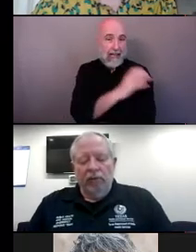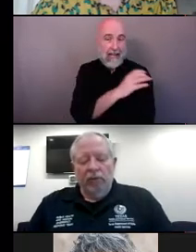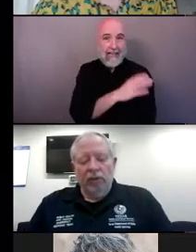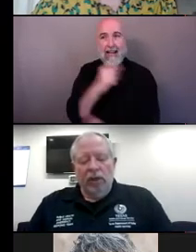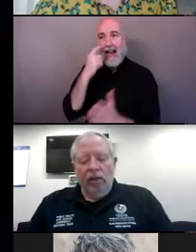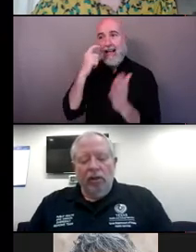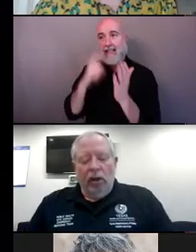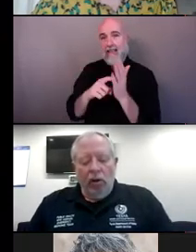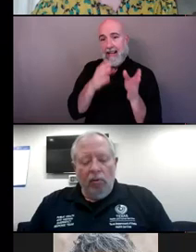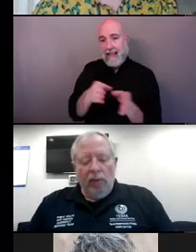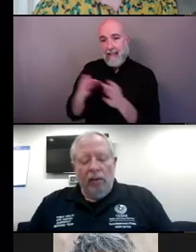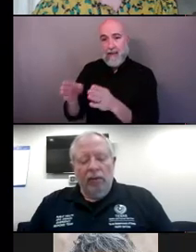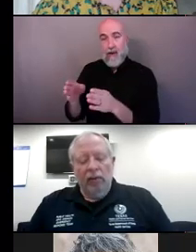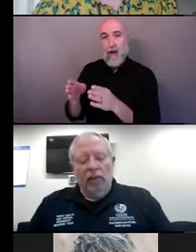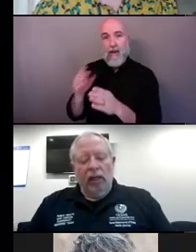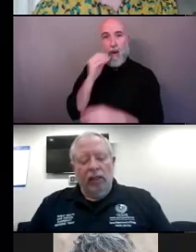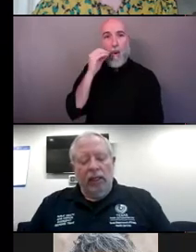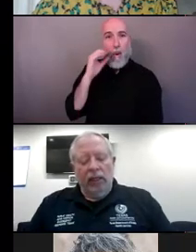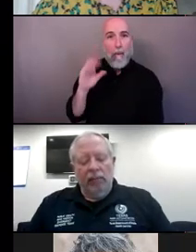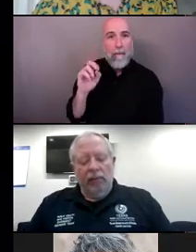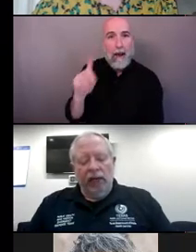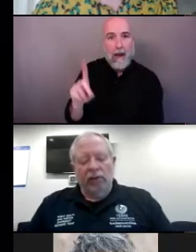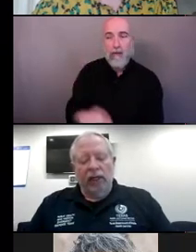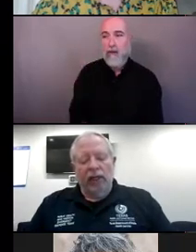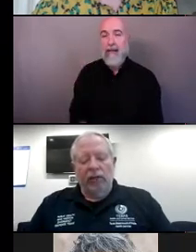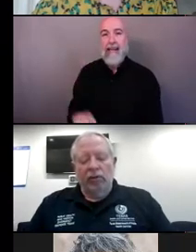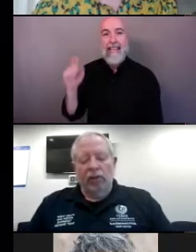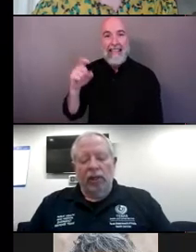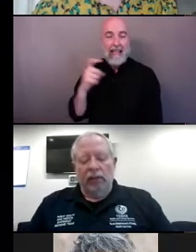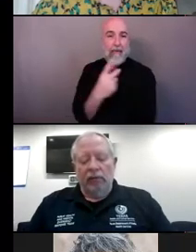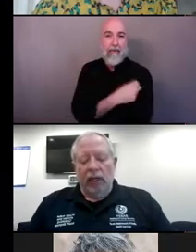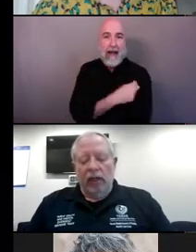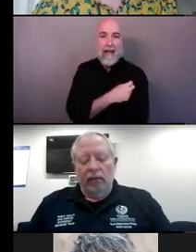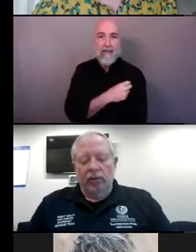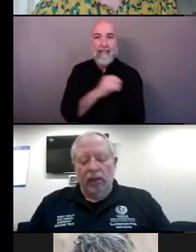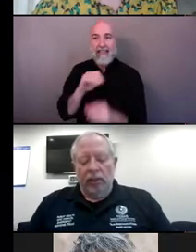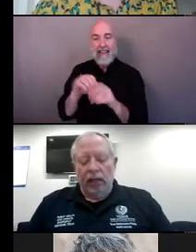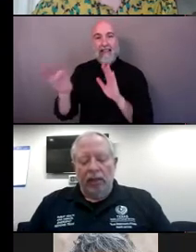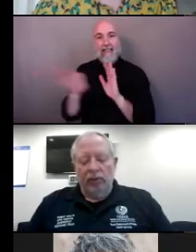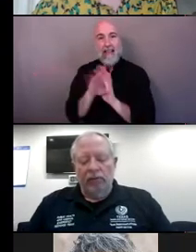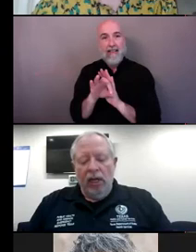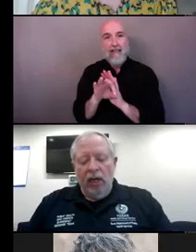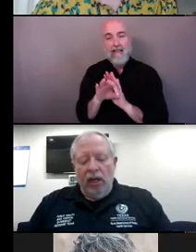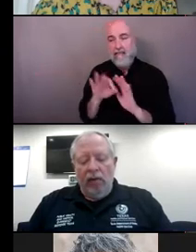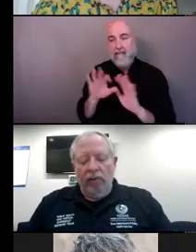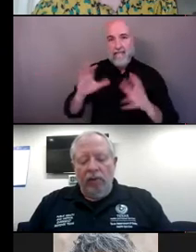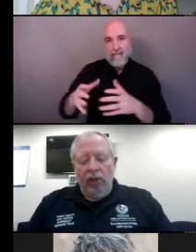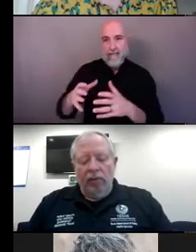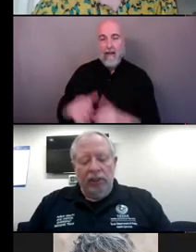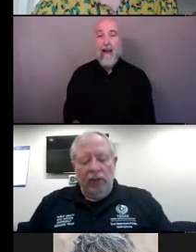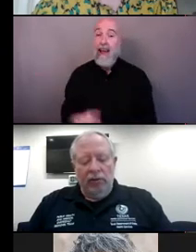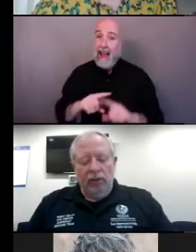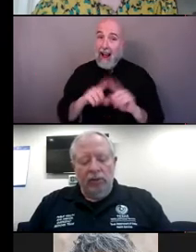identify individuals that are homebound needing to be vaccinated in the selected select counties.